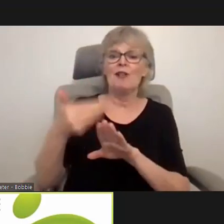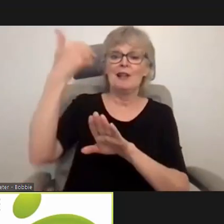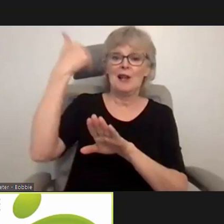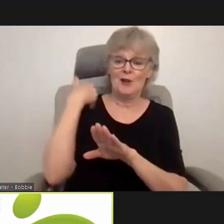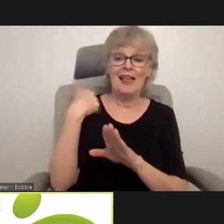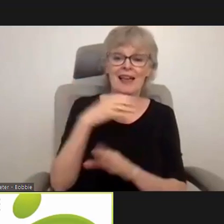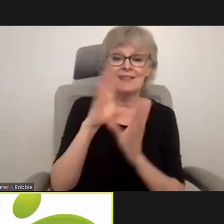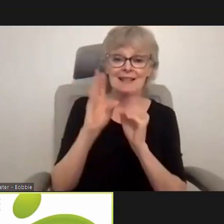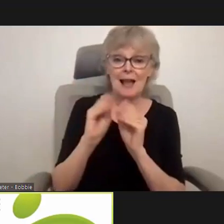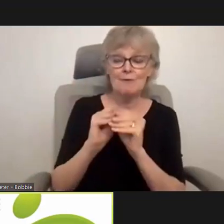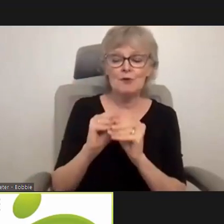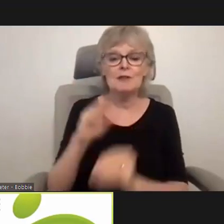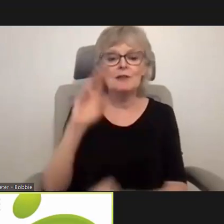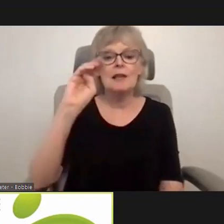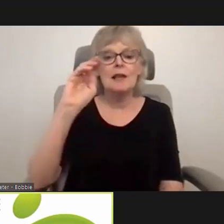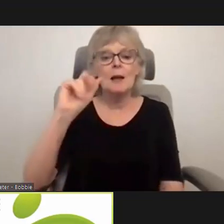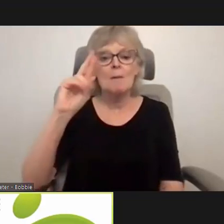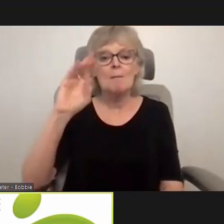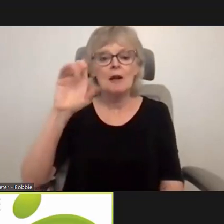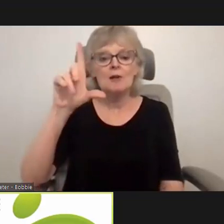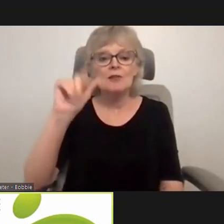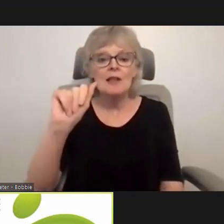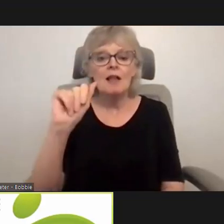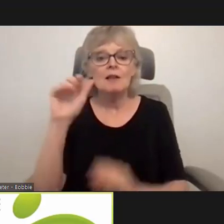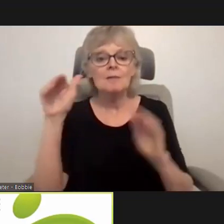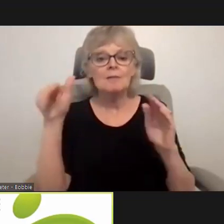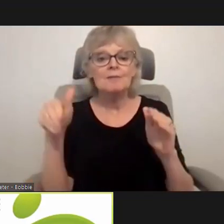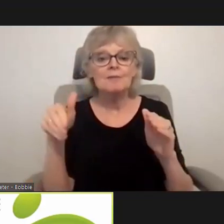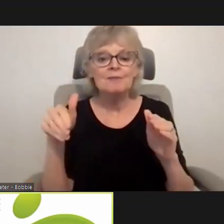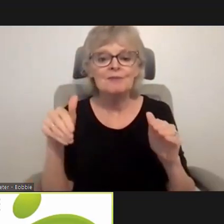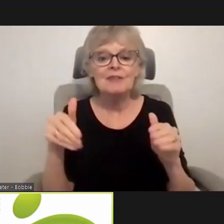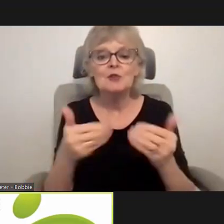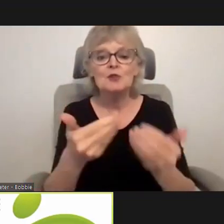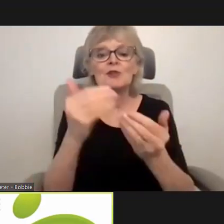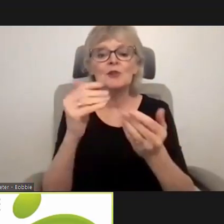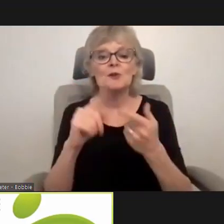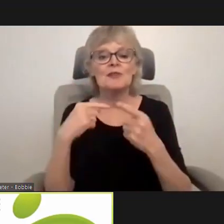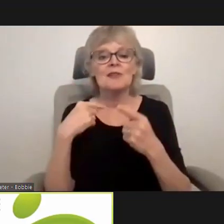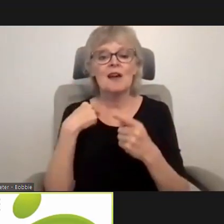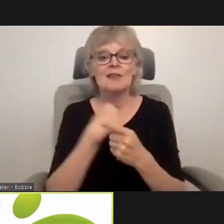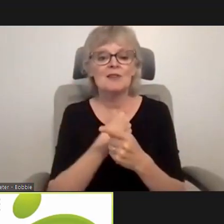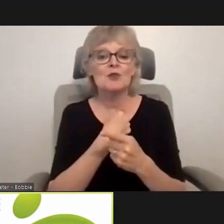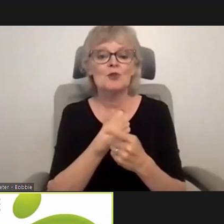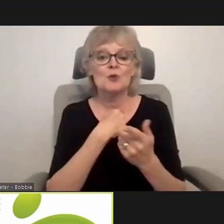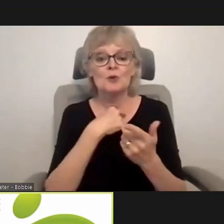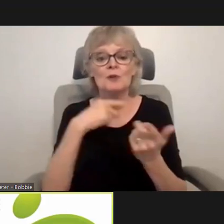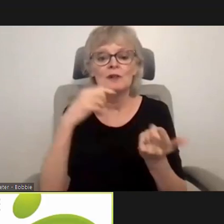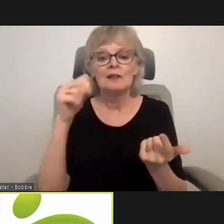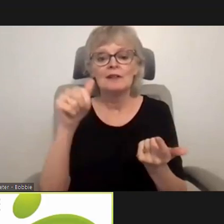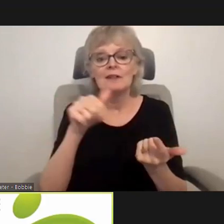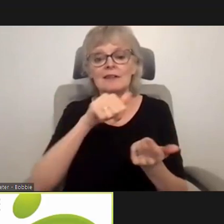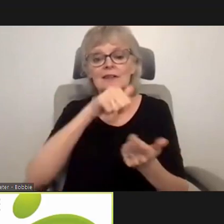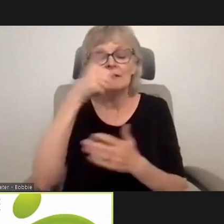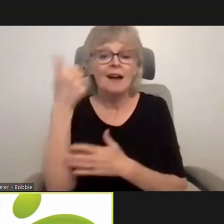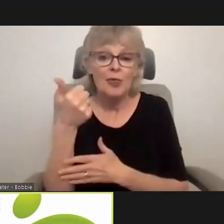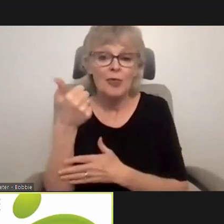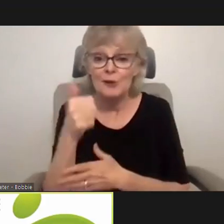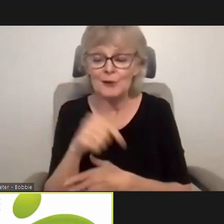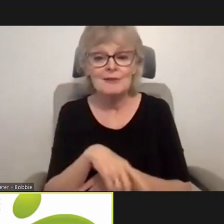Marcella introduced us to the Delaware Hispanic Commission, who opened our eyes in a whole new way